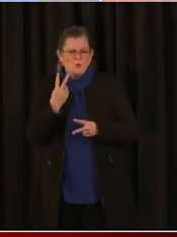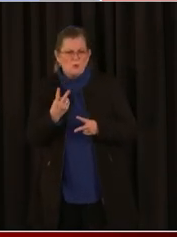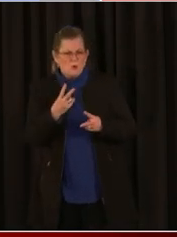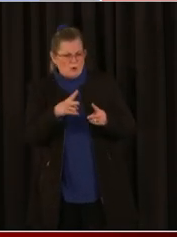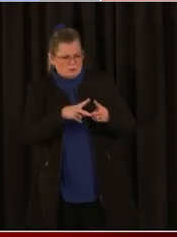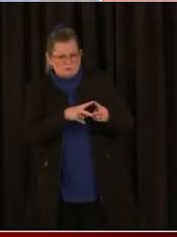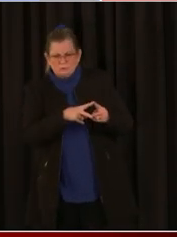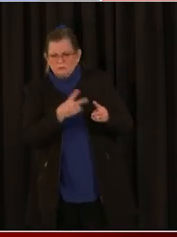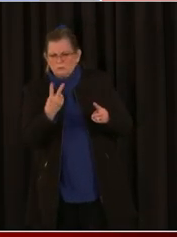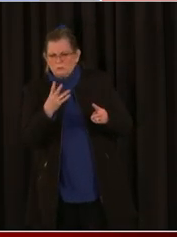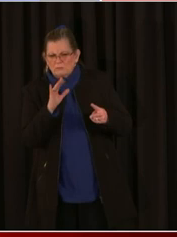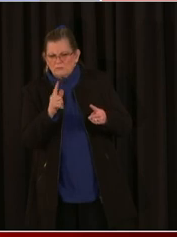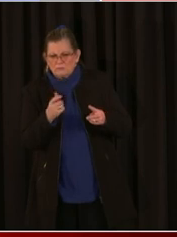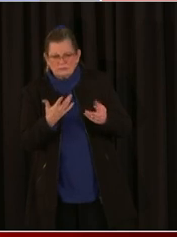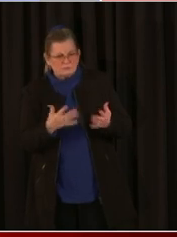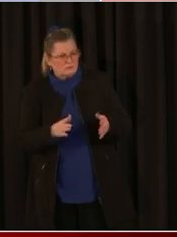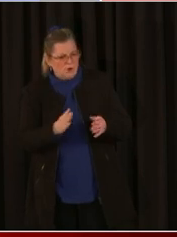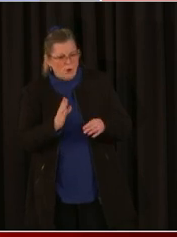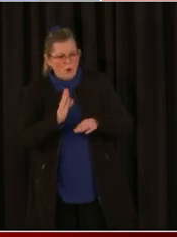to override?